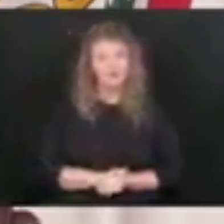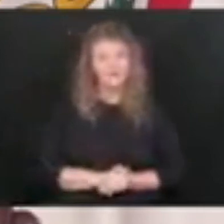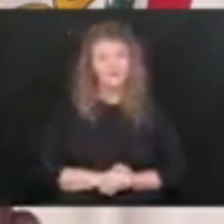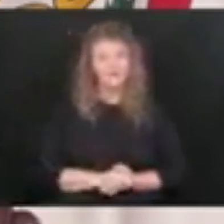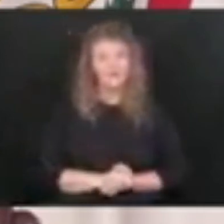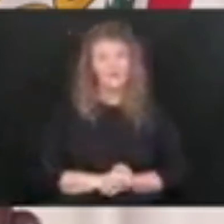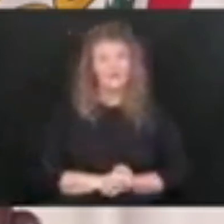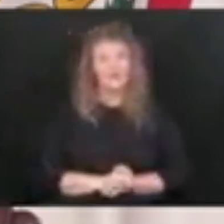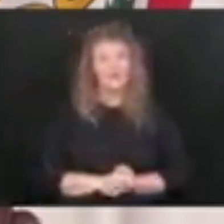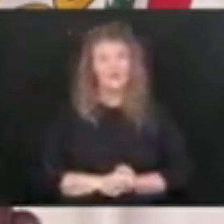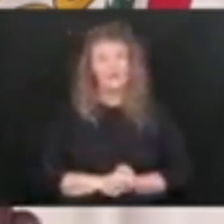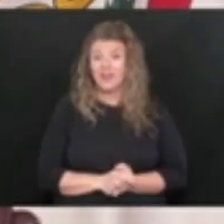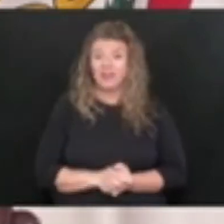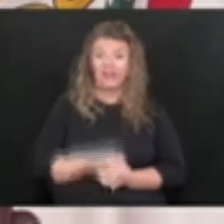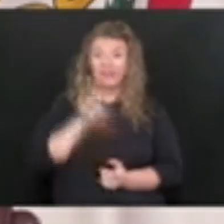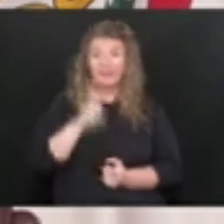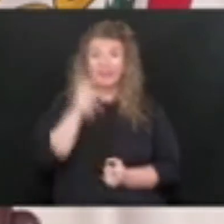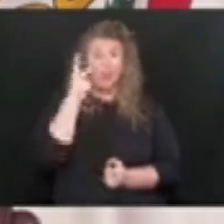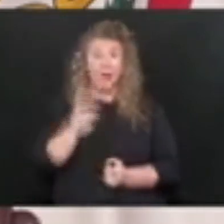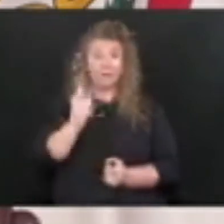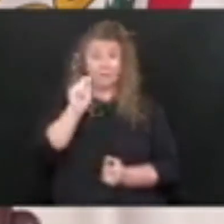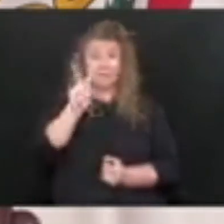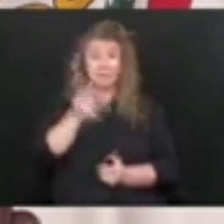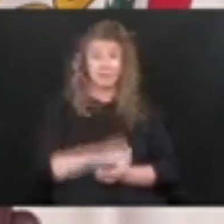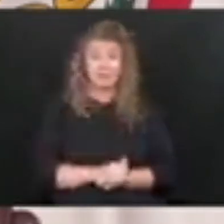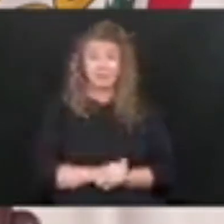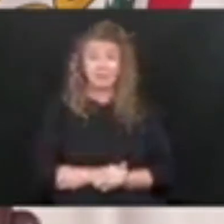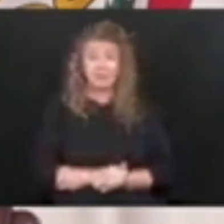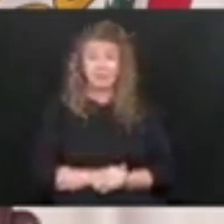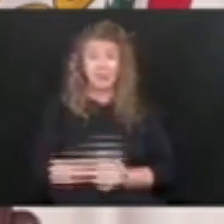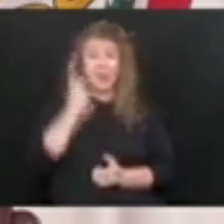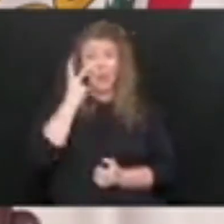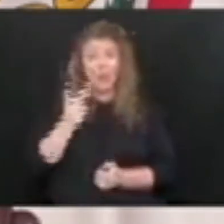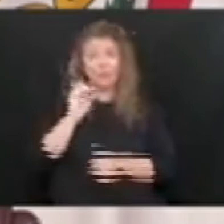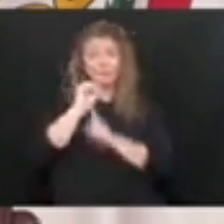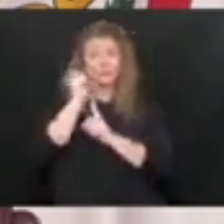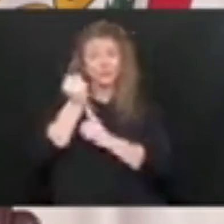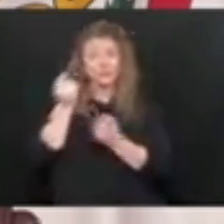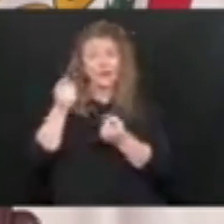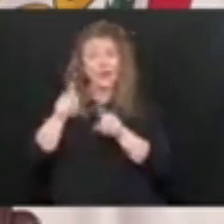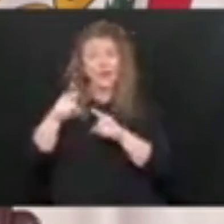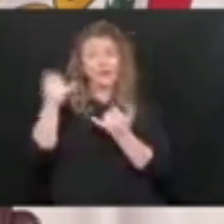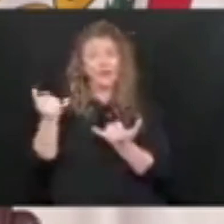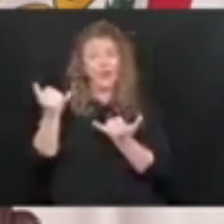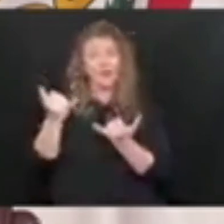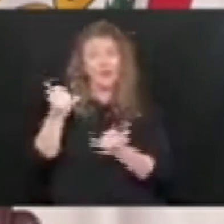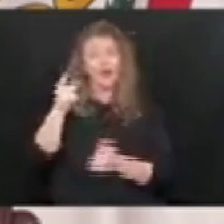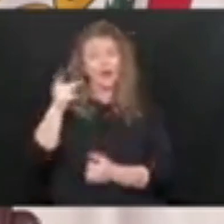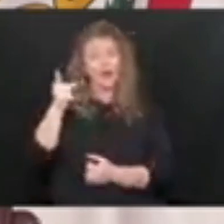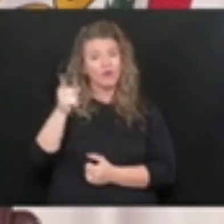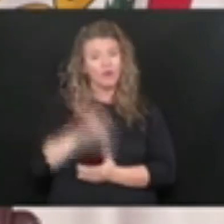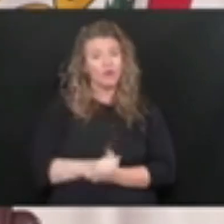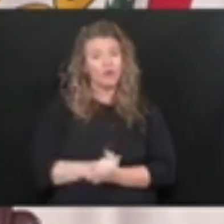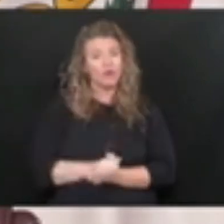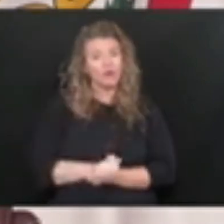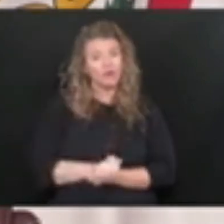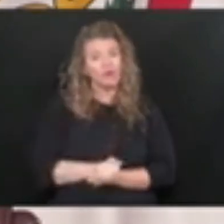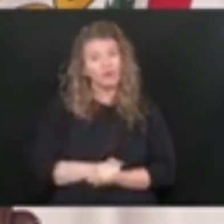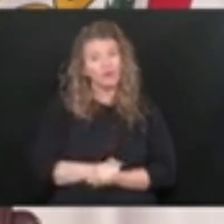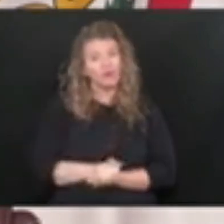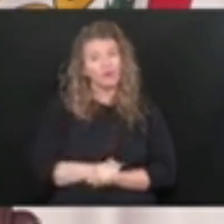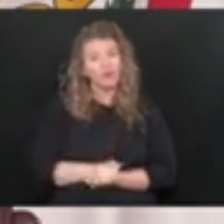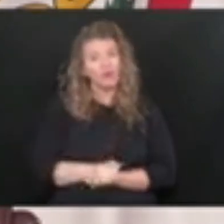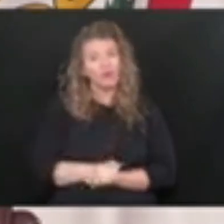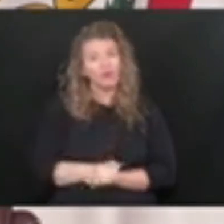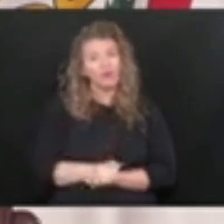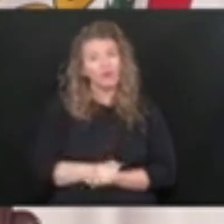All you got to do is turn the TV on. Look at the situation that's going on right now in India. Do you